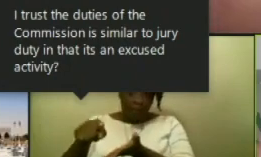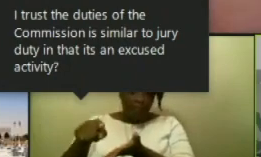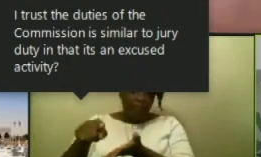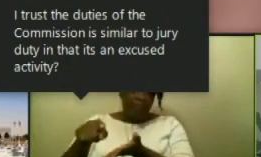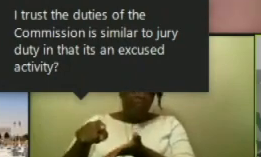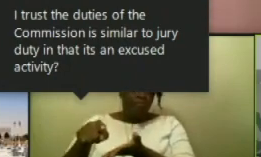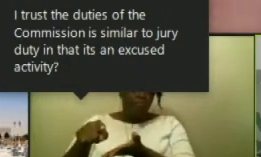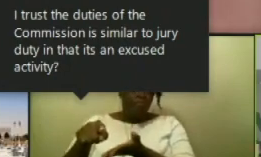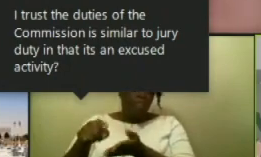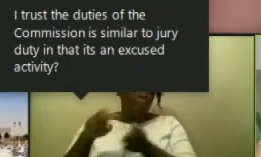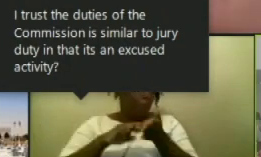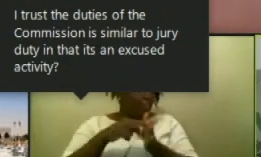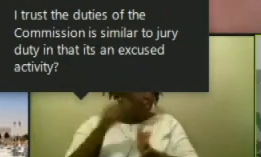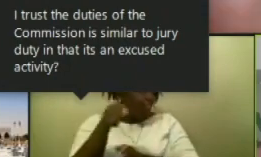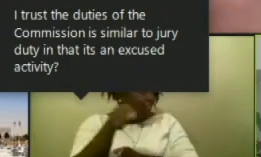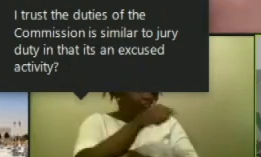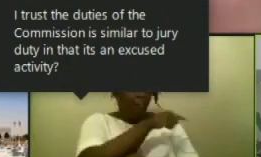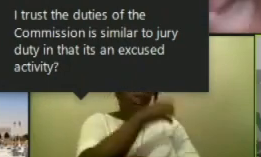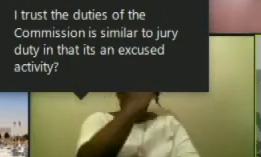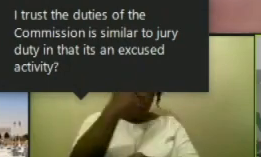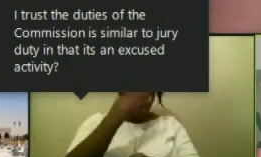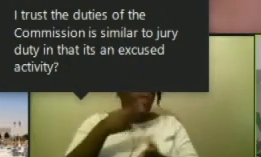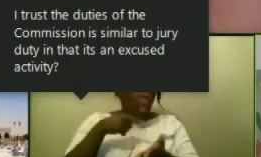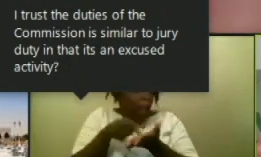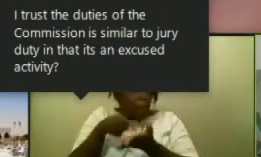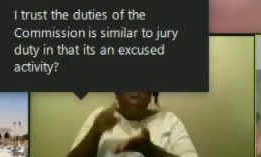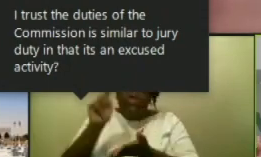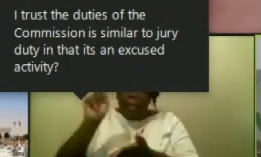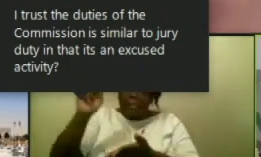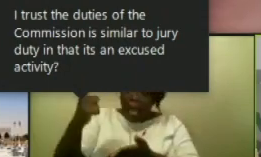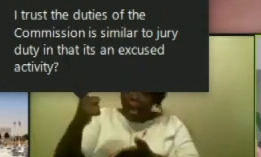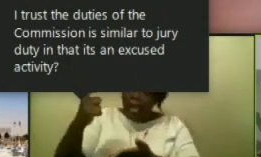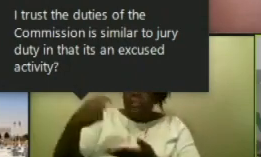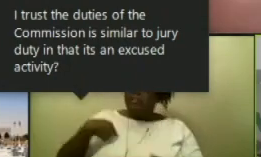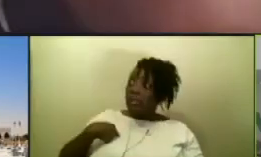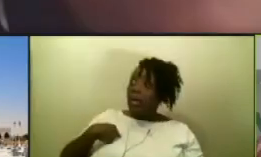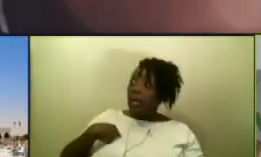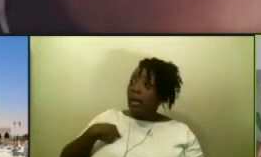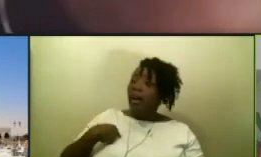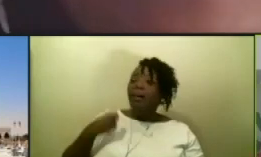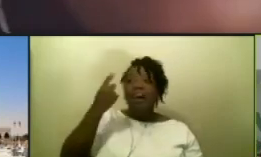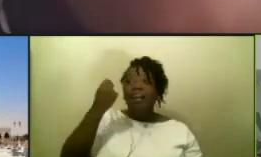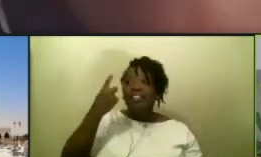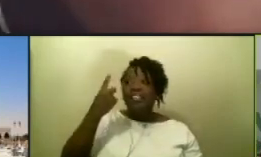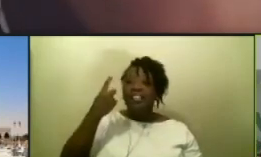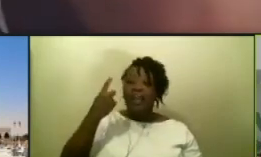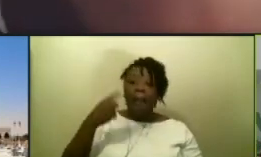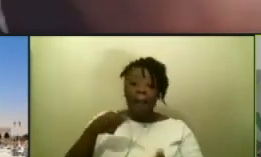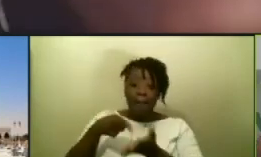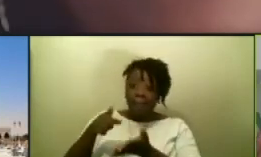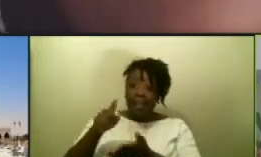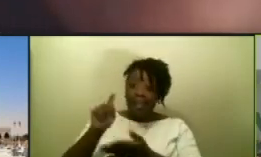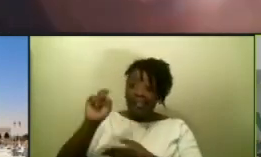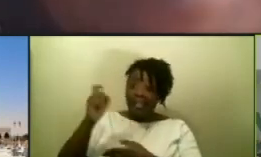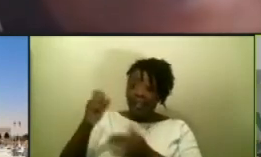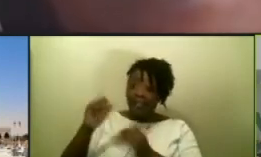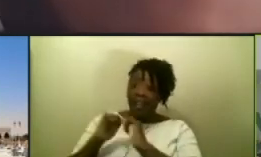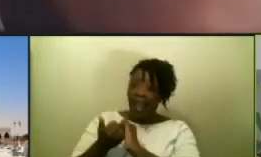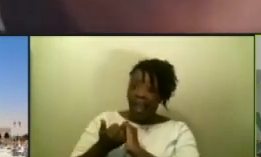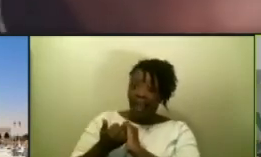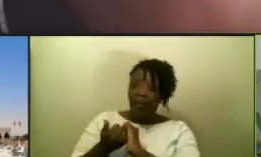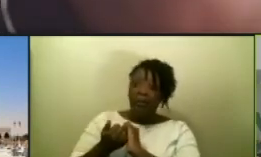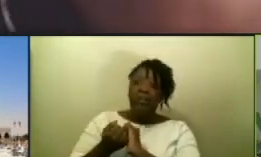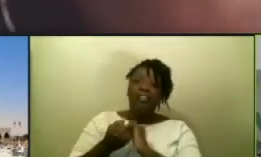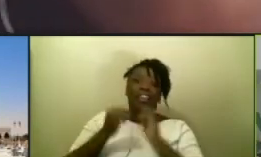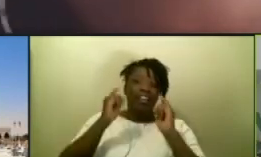That excluded a lot of immigrants who were paying taxes, who were working and paying taxes, but they were paying taxes through this ITIN